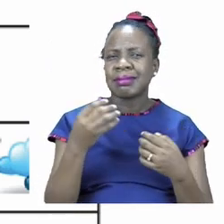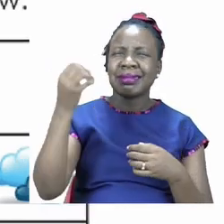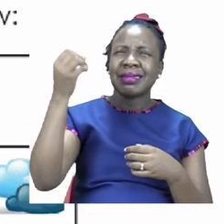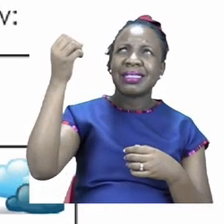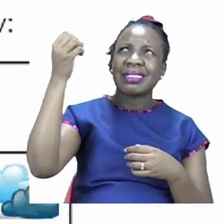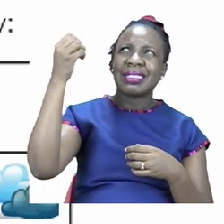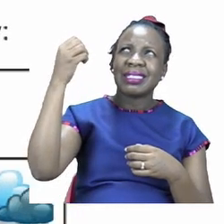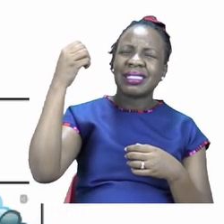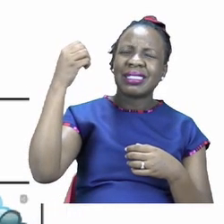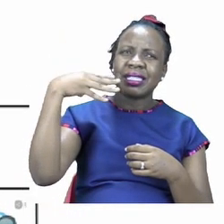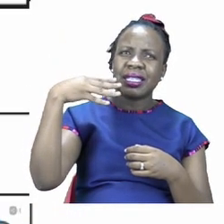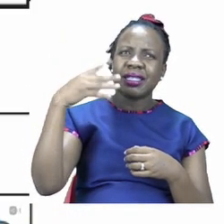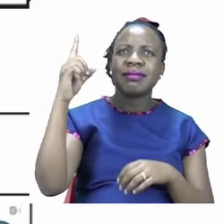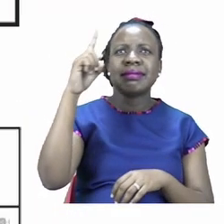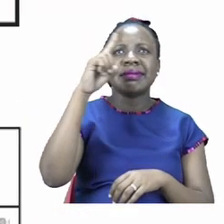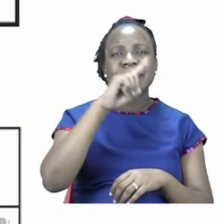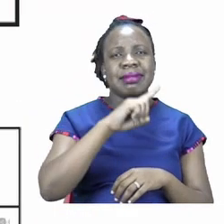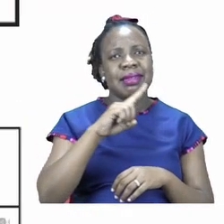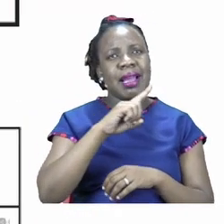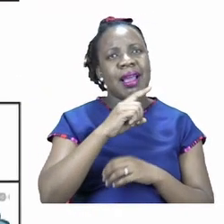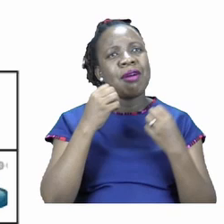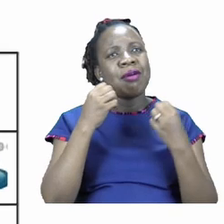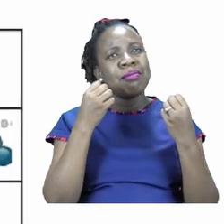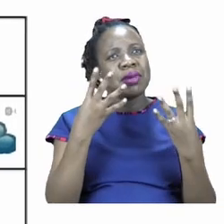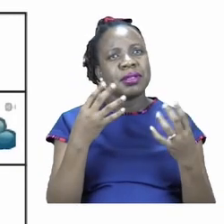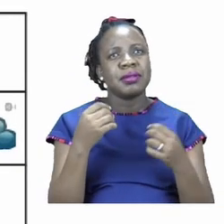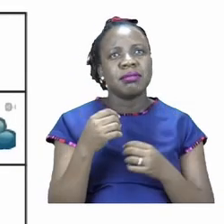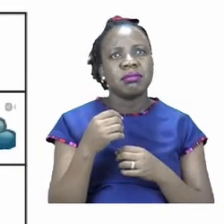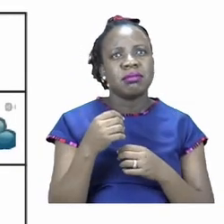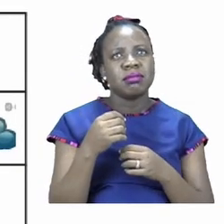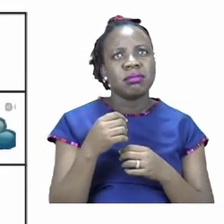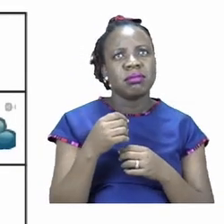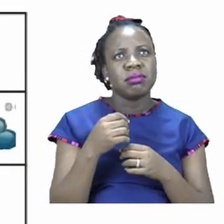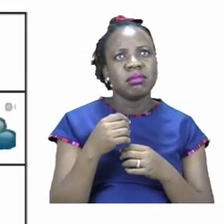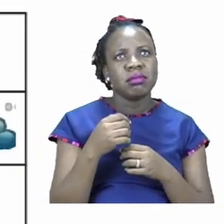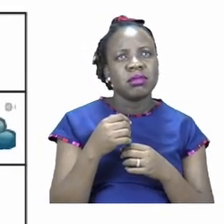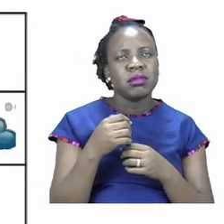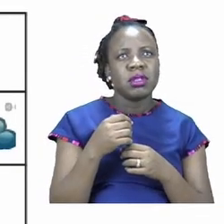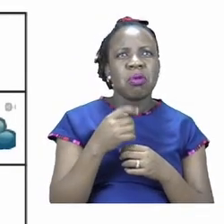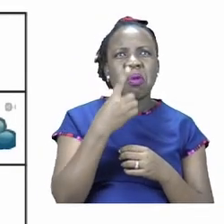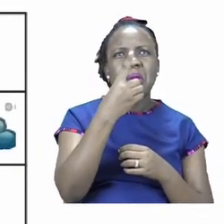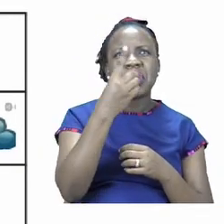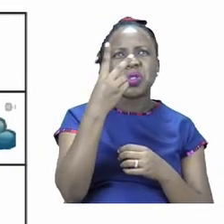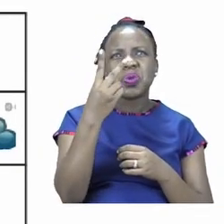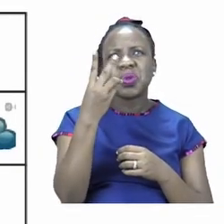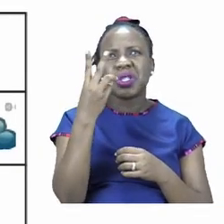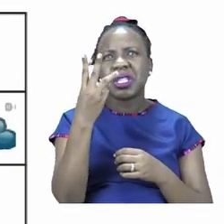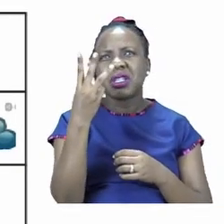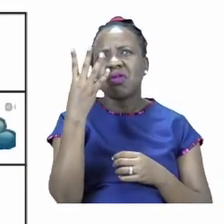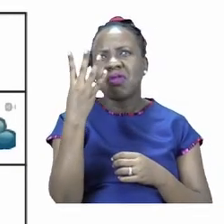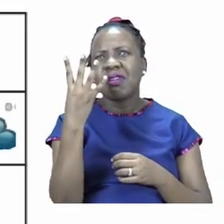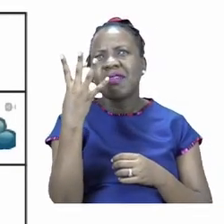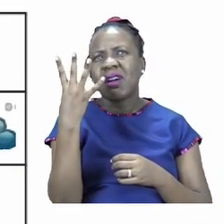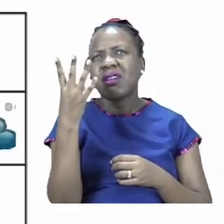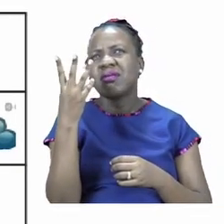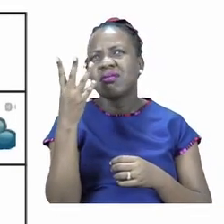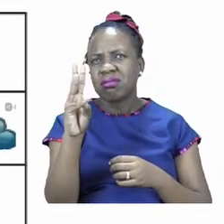sunny? You can definitely see that sunny is 6